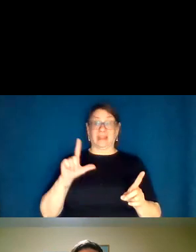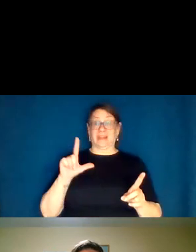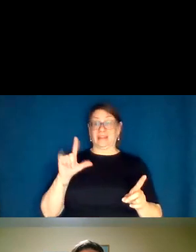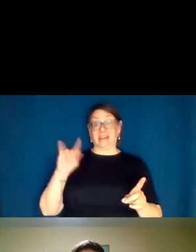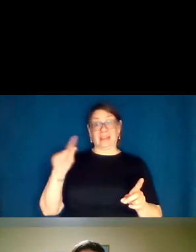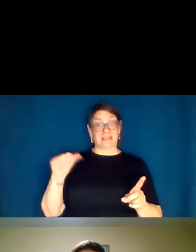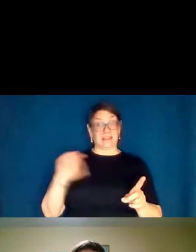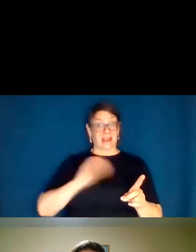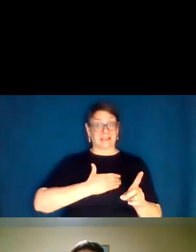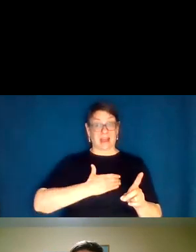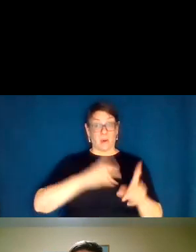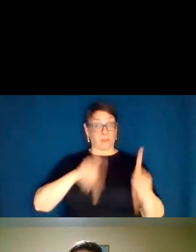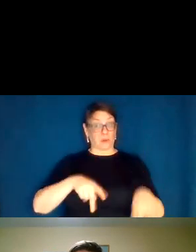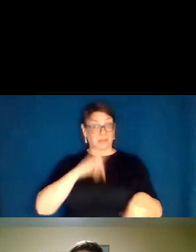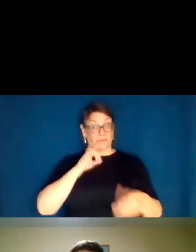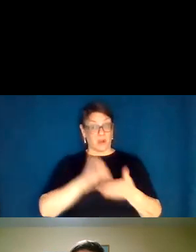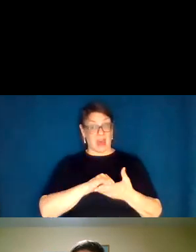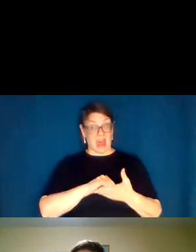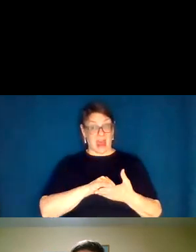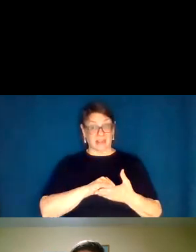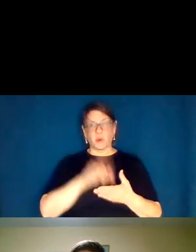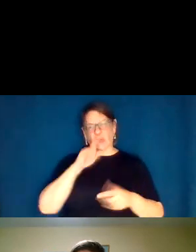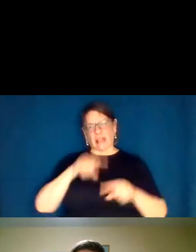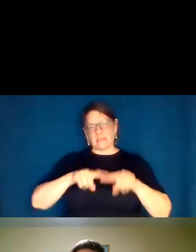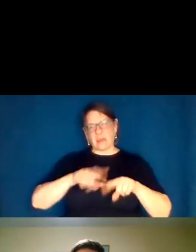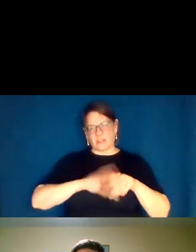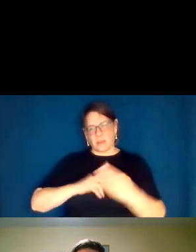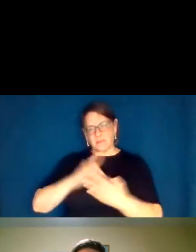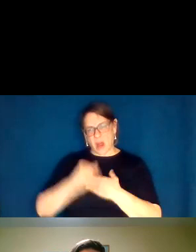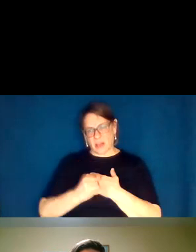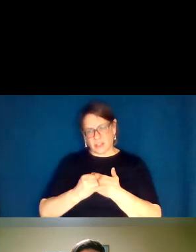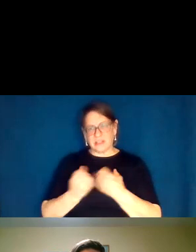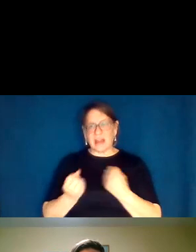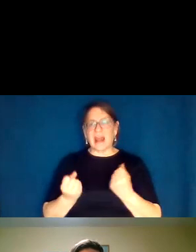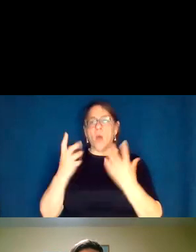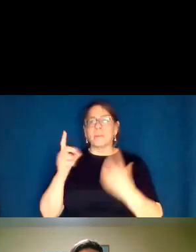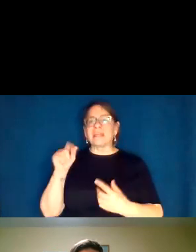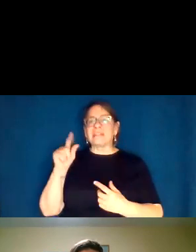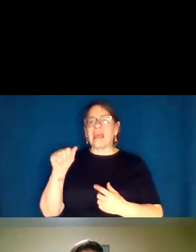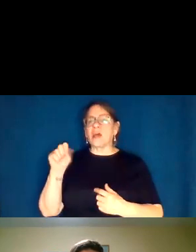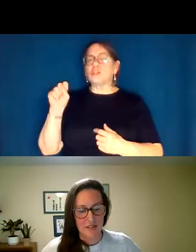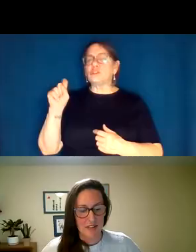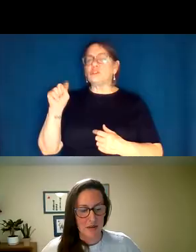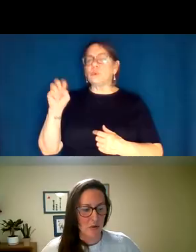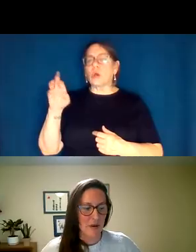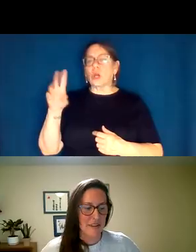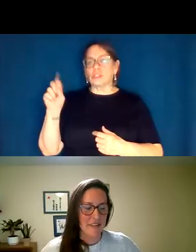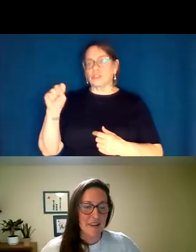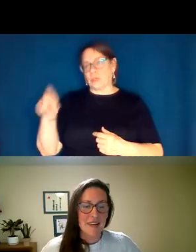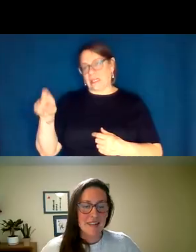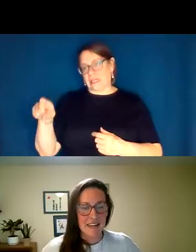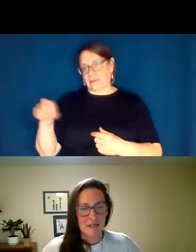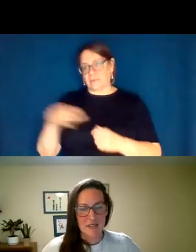go-to person for this. Like, so it really does depend on the project and how many data stewards. And so if we had a project, for example,